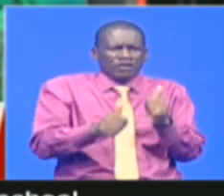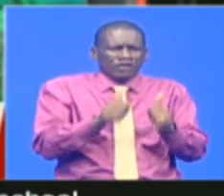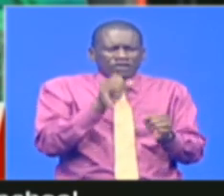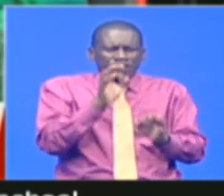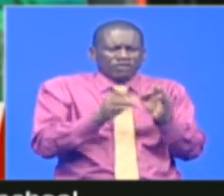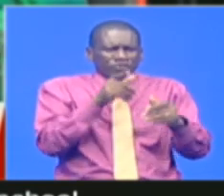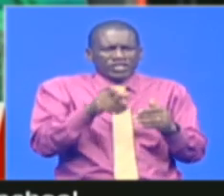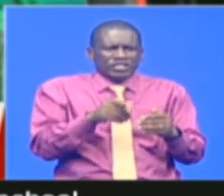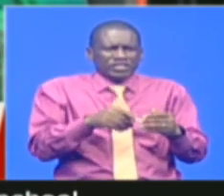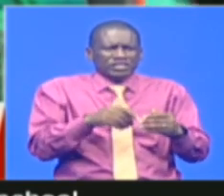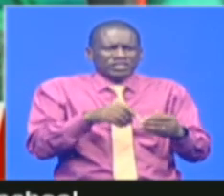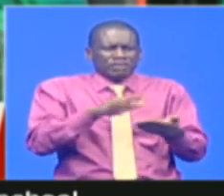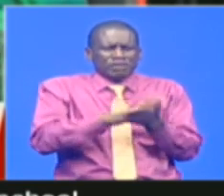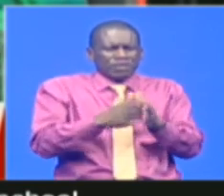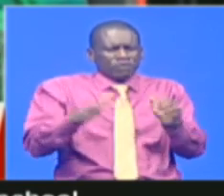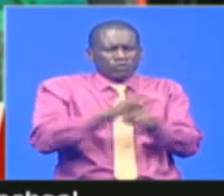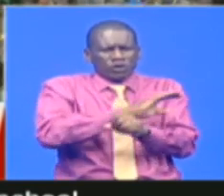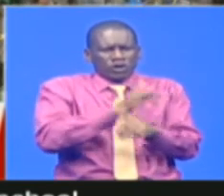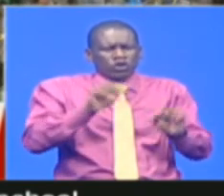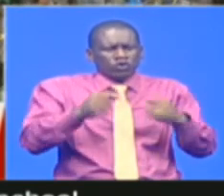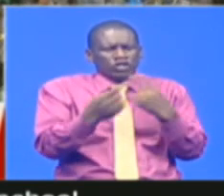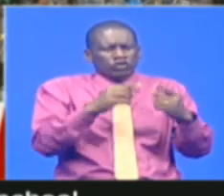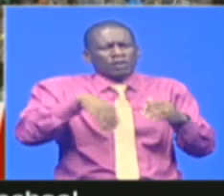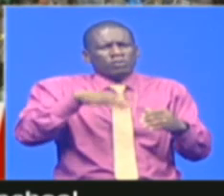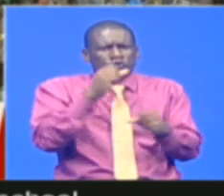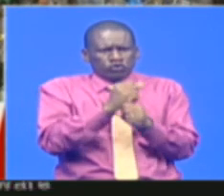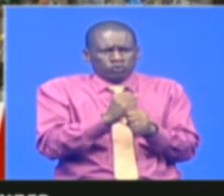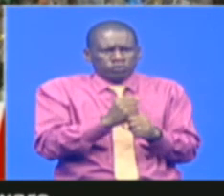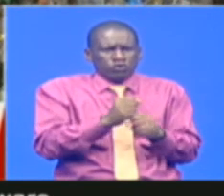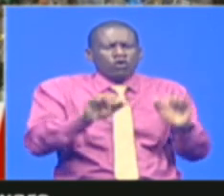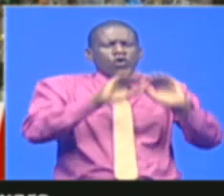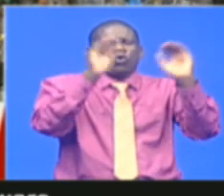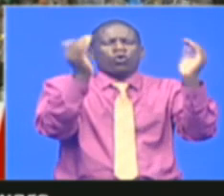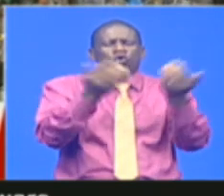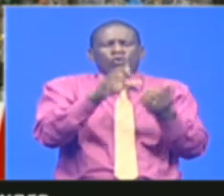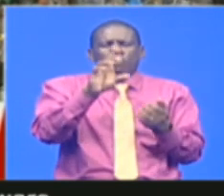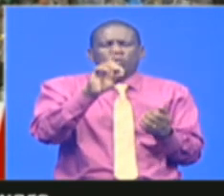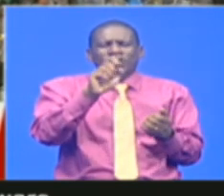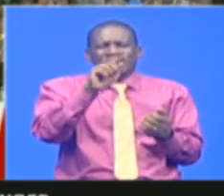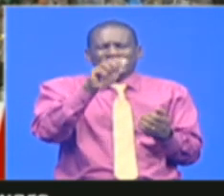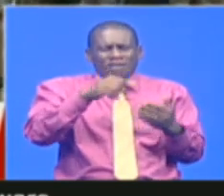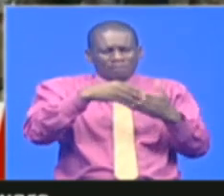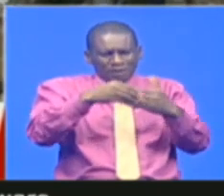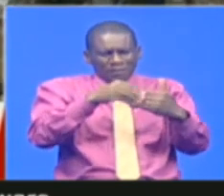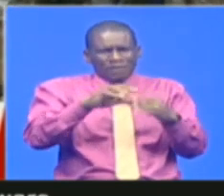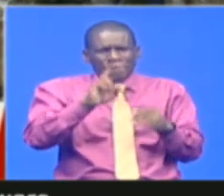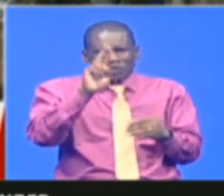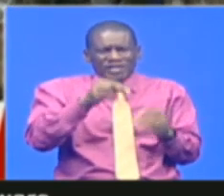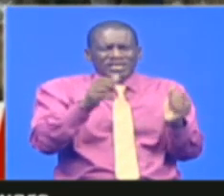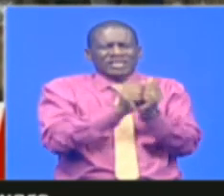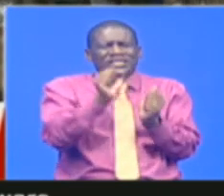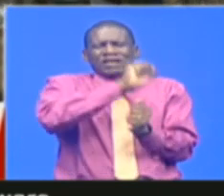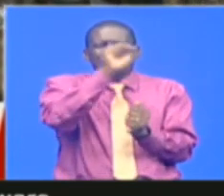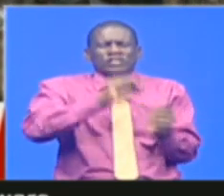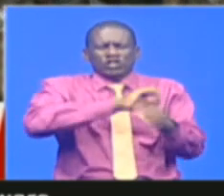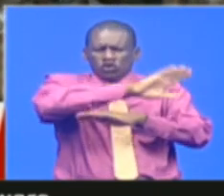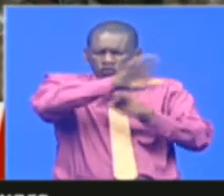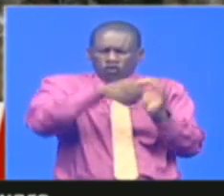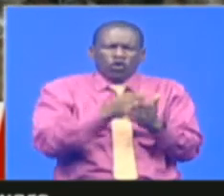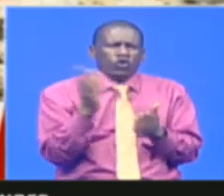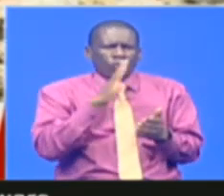fully circular, you'll even be talking of more jobs. According to global data on plastic by the UN, 10% of all human-generated waste